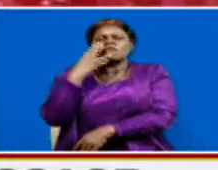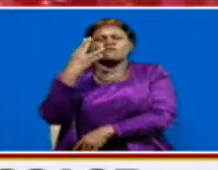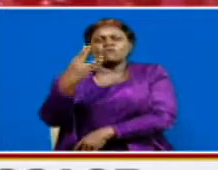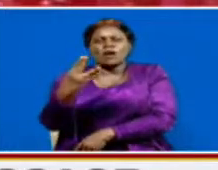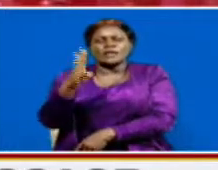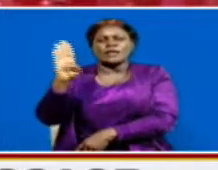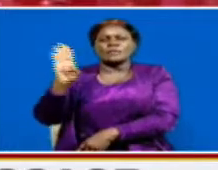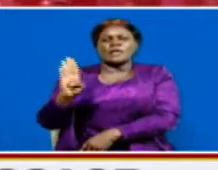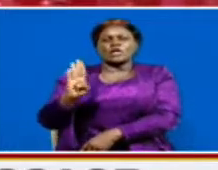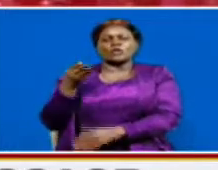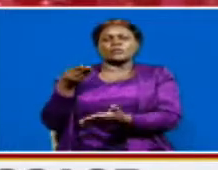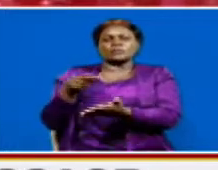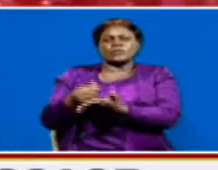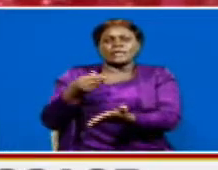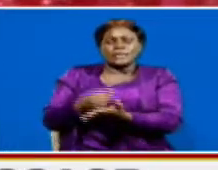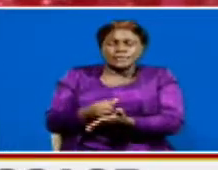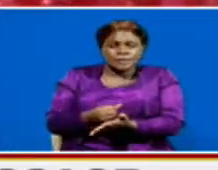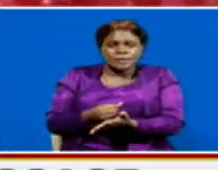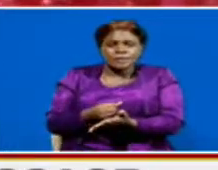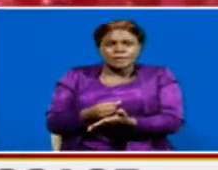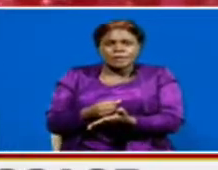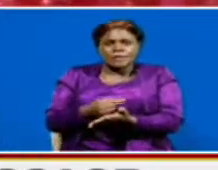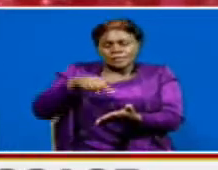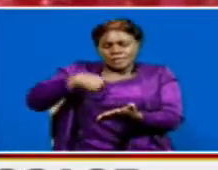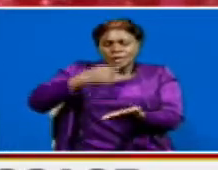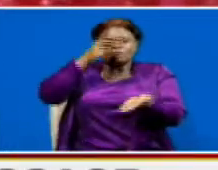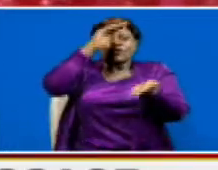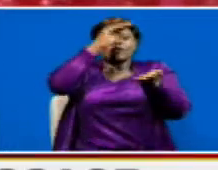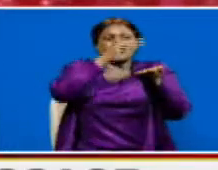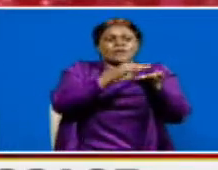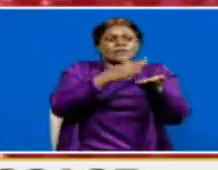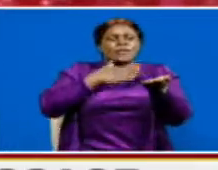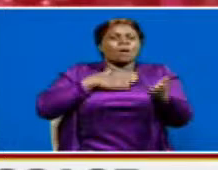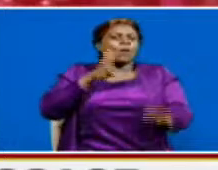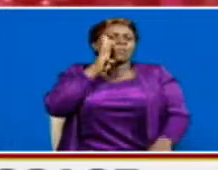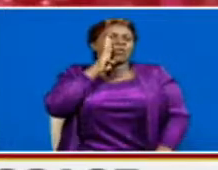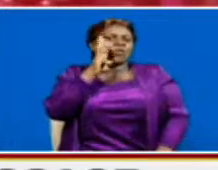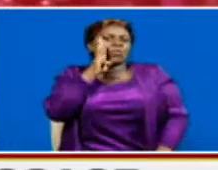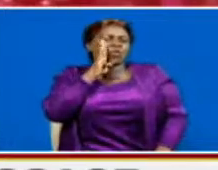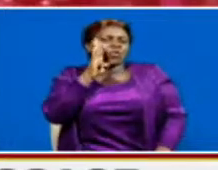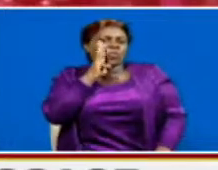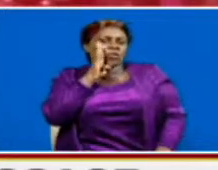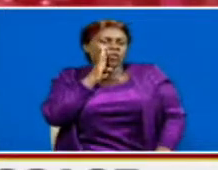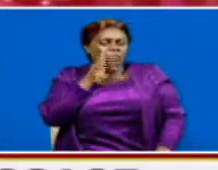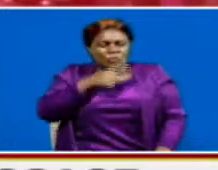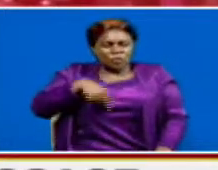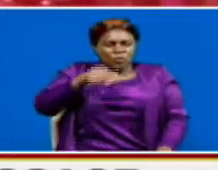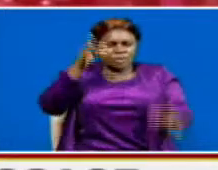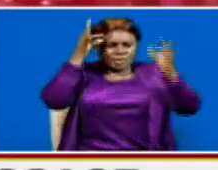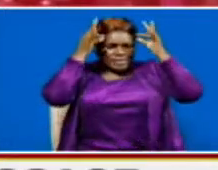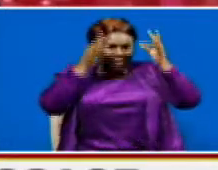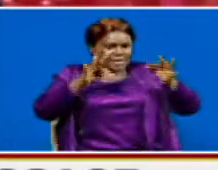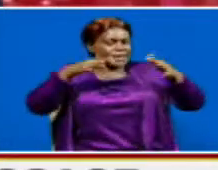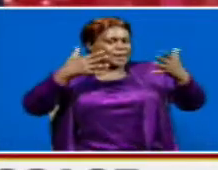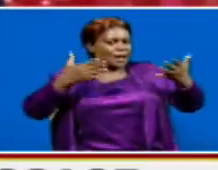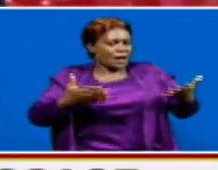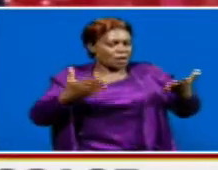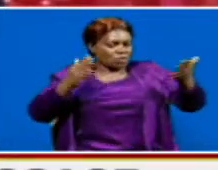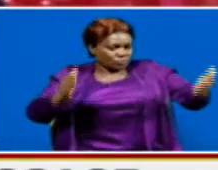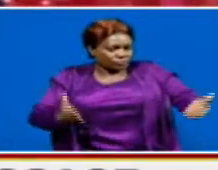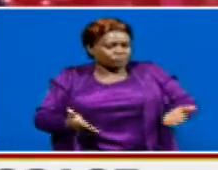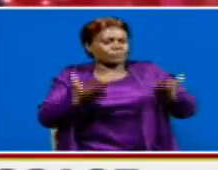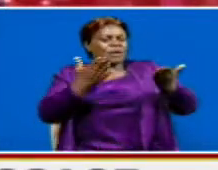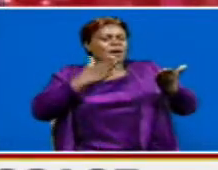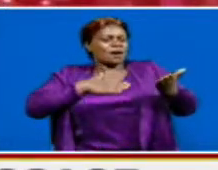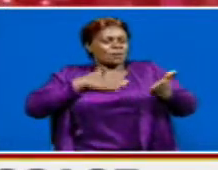400 billion shillings so as to reduce our borrowing. We decided to enhance